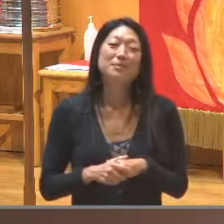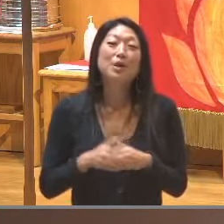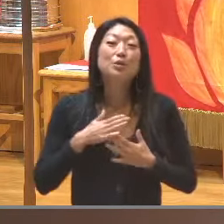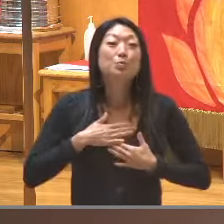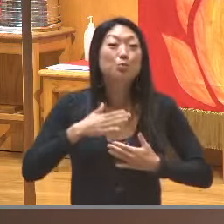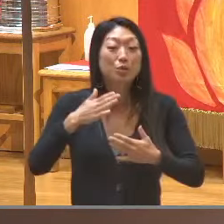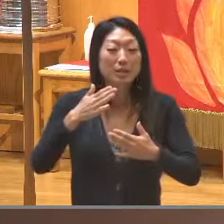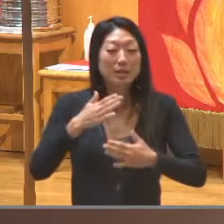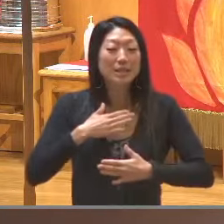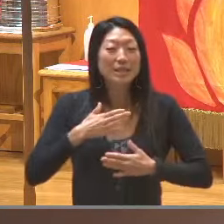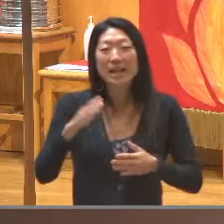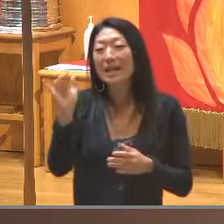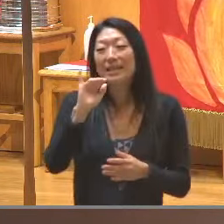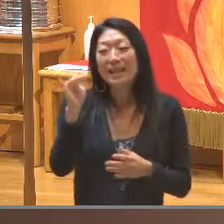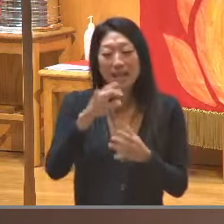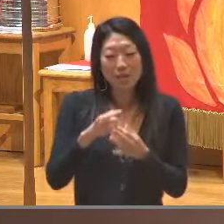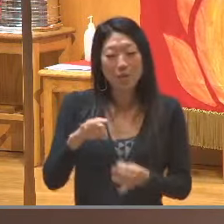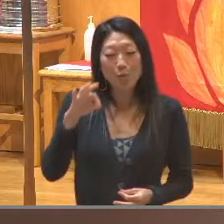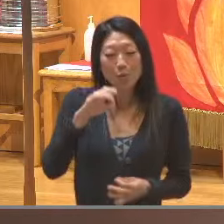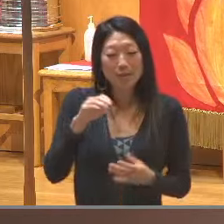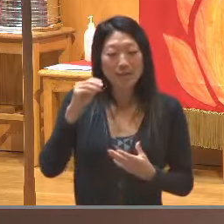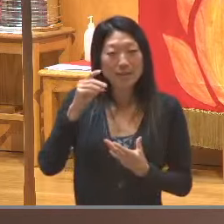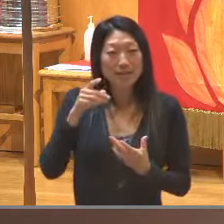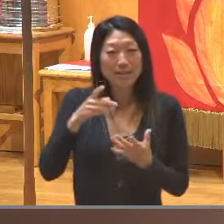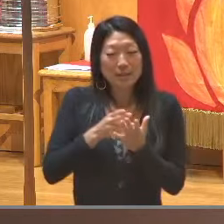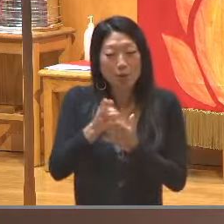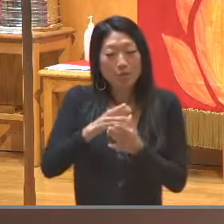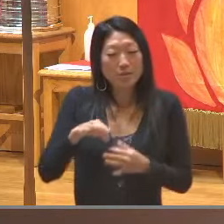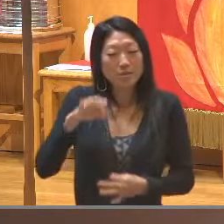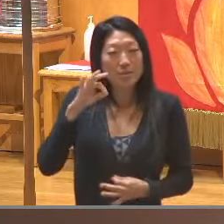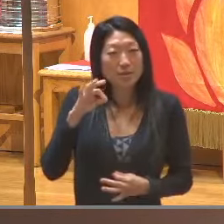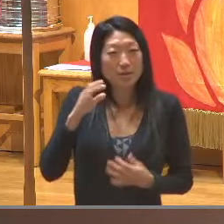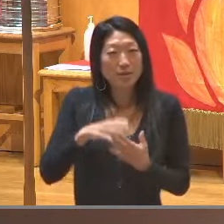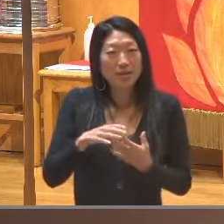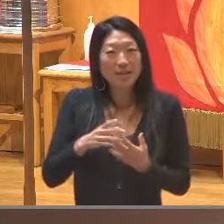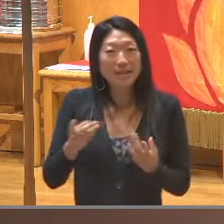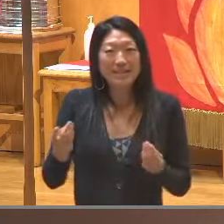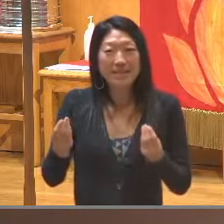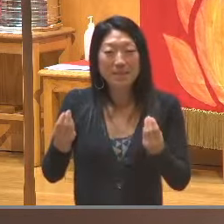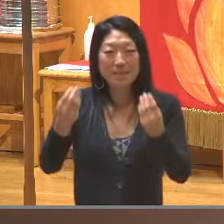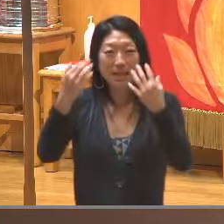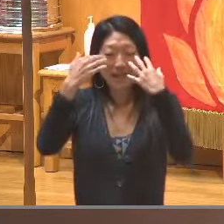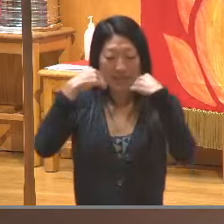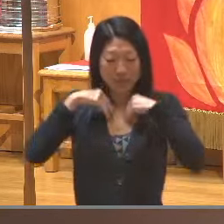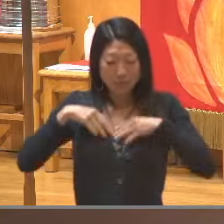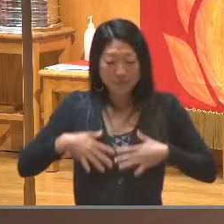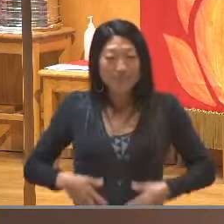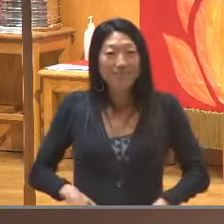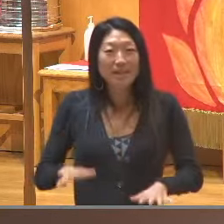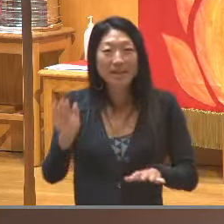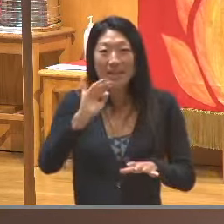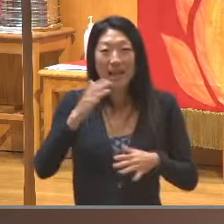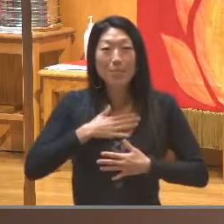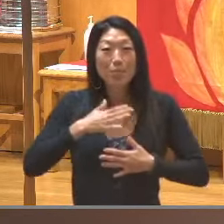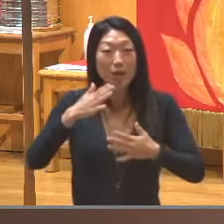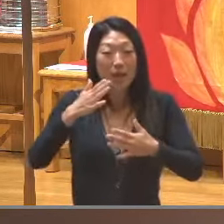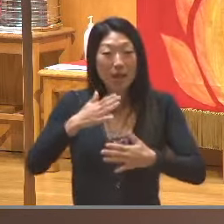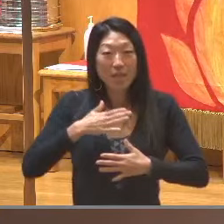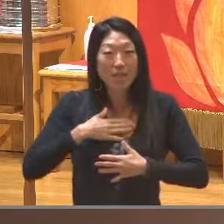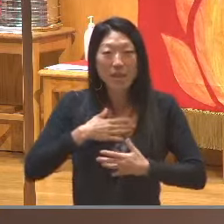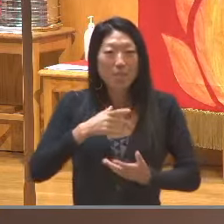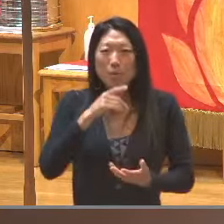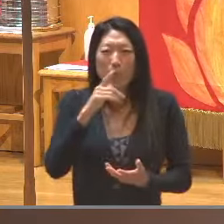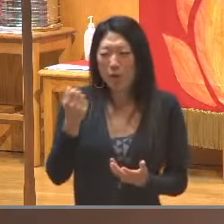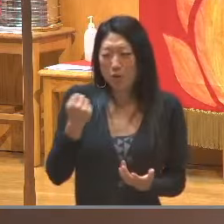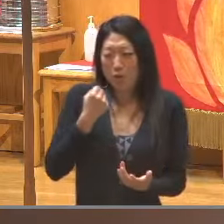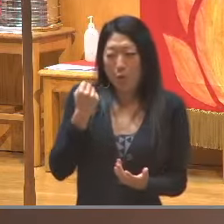breathing is like the Holy Spirit, because the Holy Spirit comes into us like breath. But then we don't want to